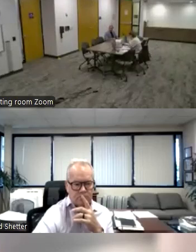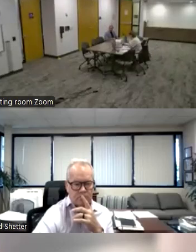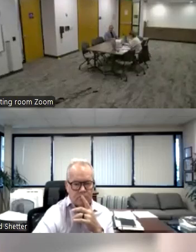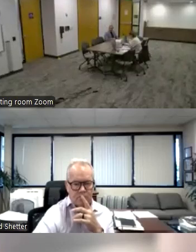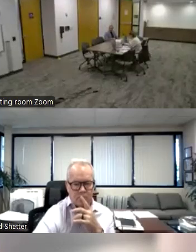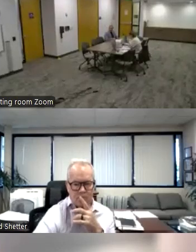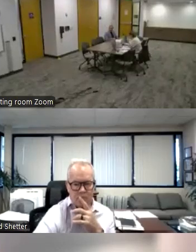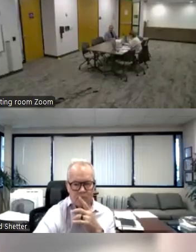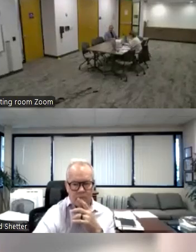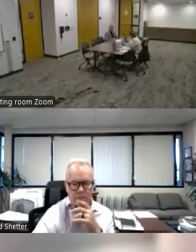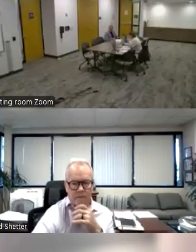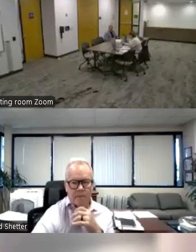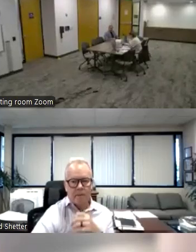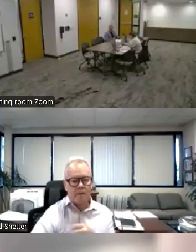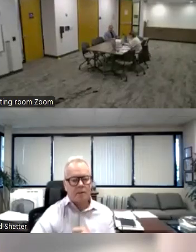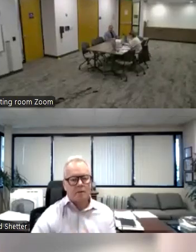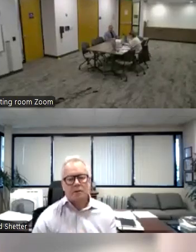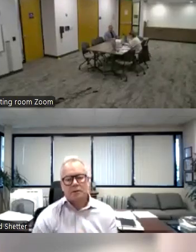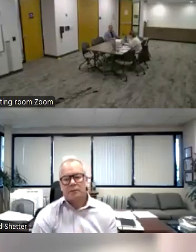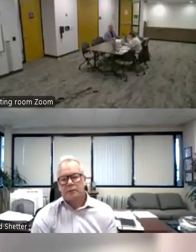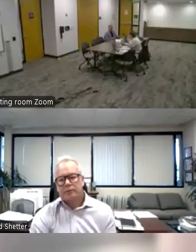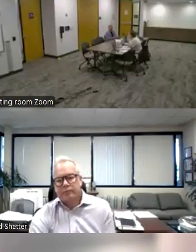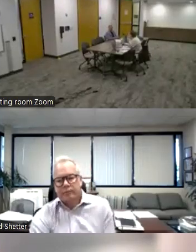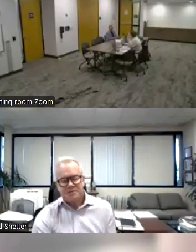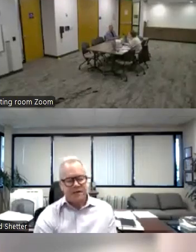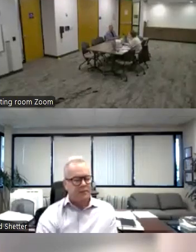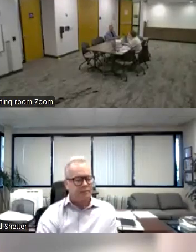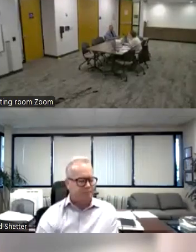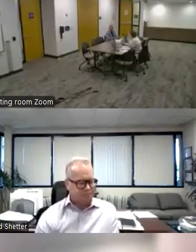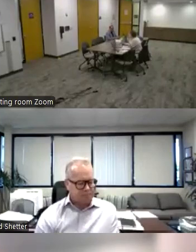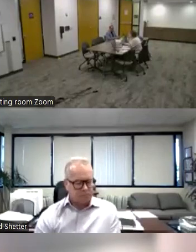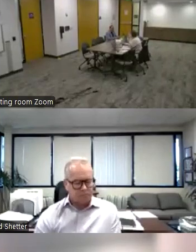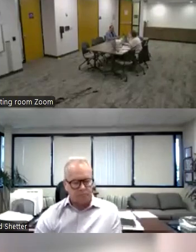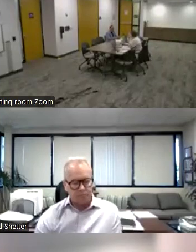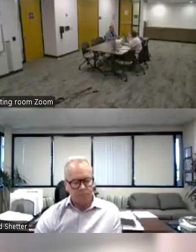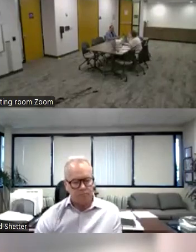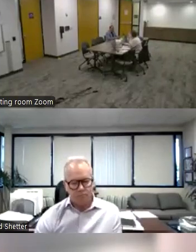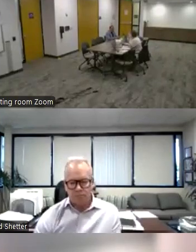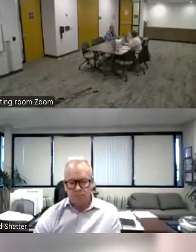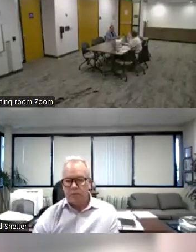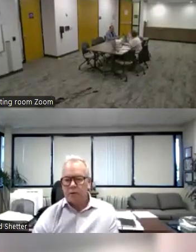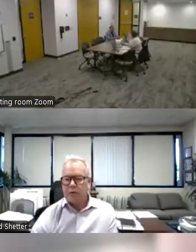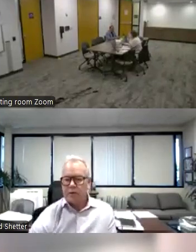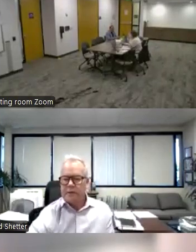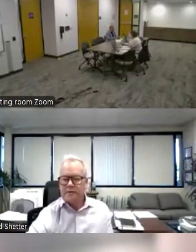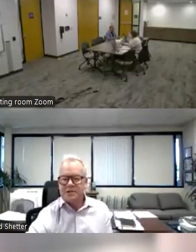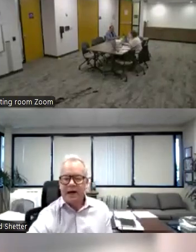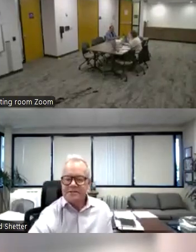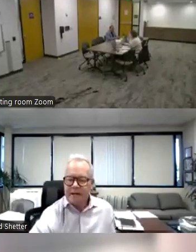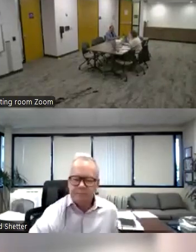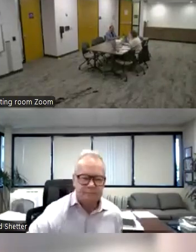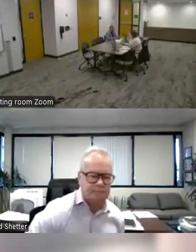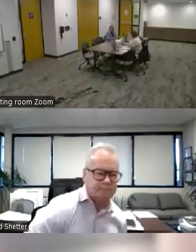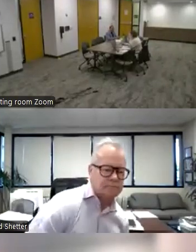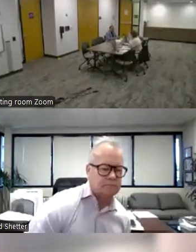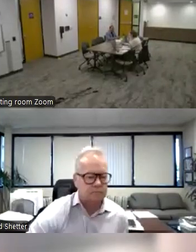I move to approve. Thank you, Sally. Is there a second? I'll second. Who was making the second? I'm sorry. Todd,